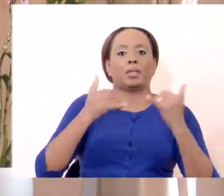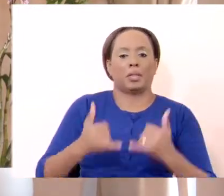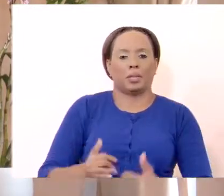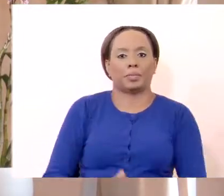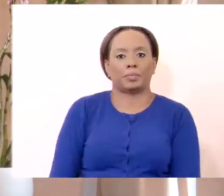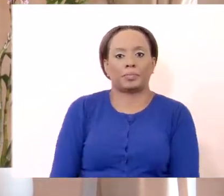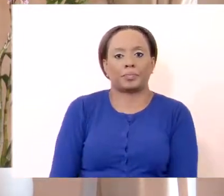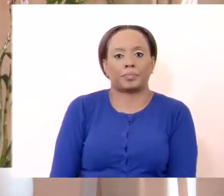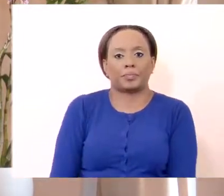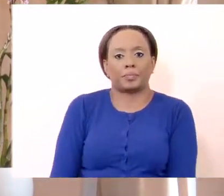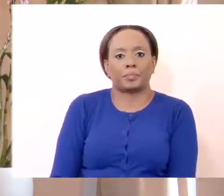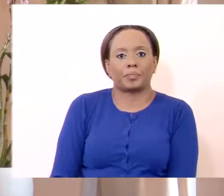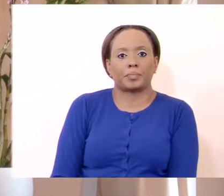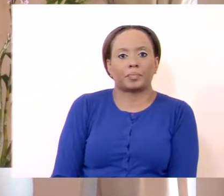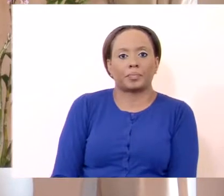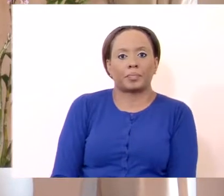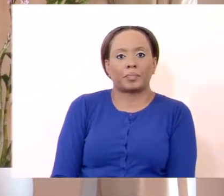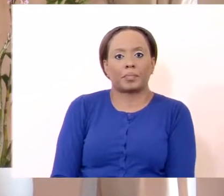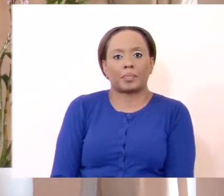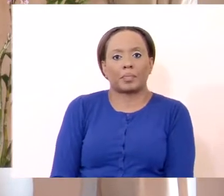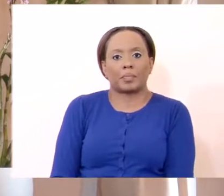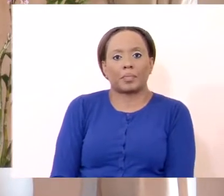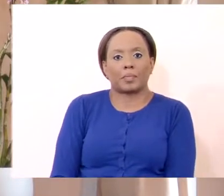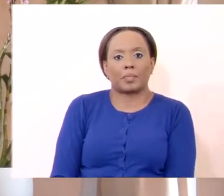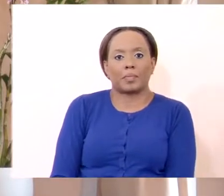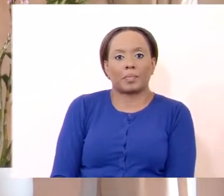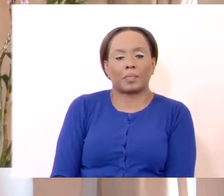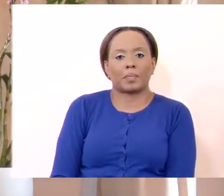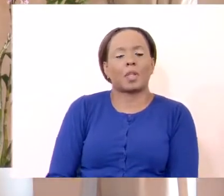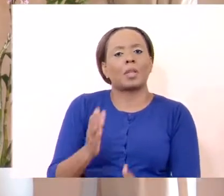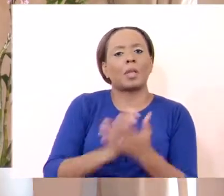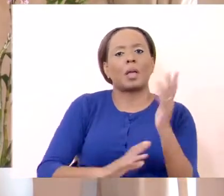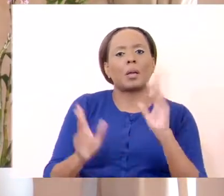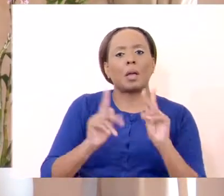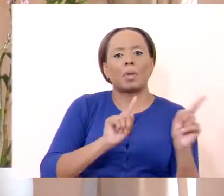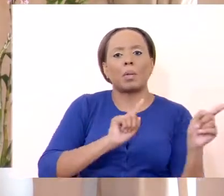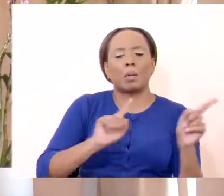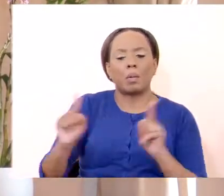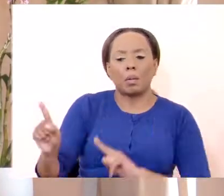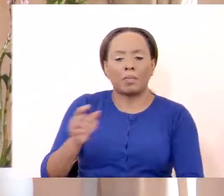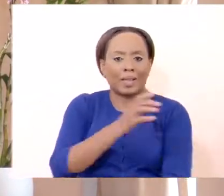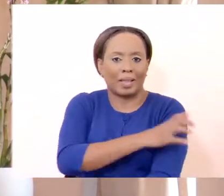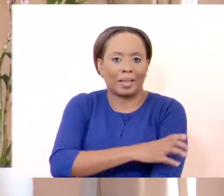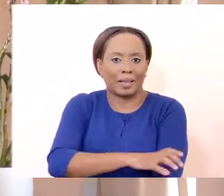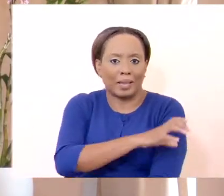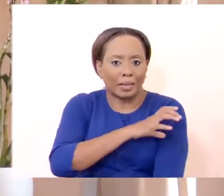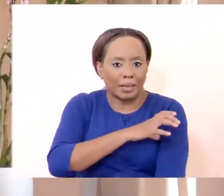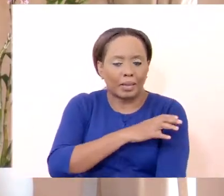those persons who are going to polyclinics and testing centers for vaccines.